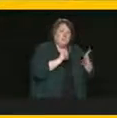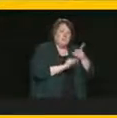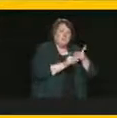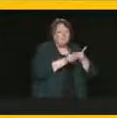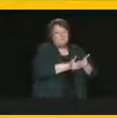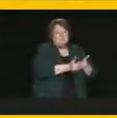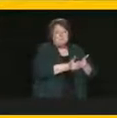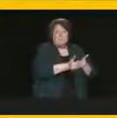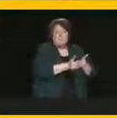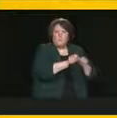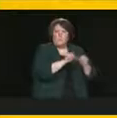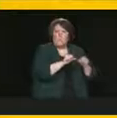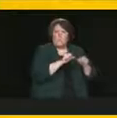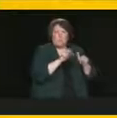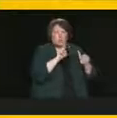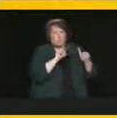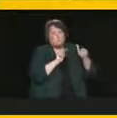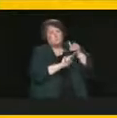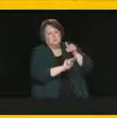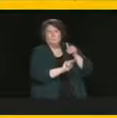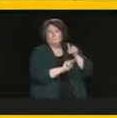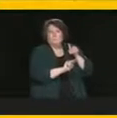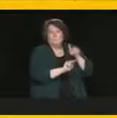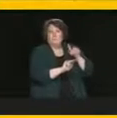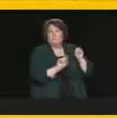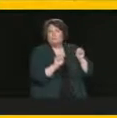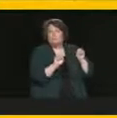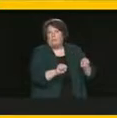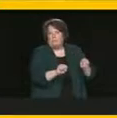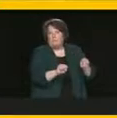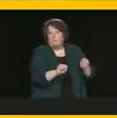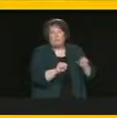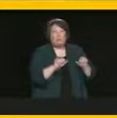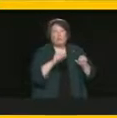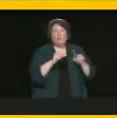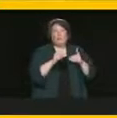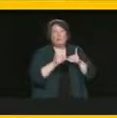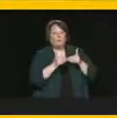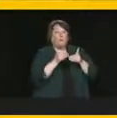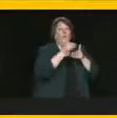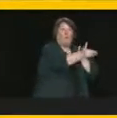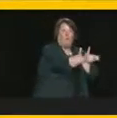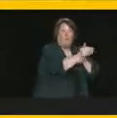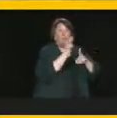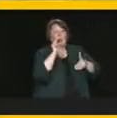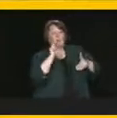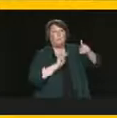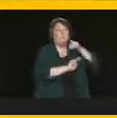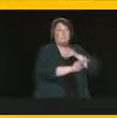projection. But long-term projections, this remains in place.